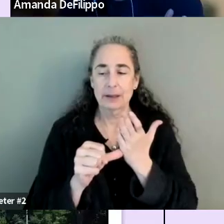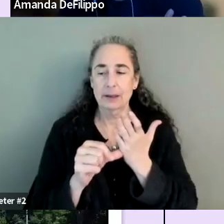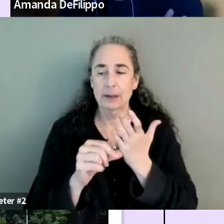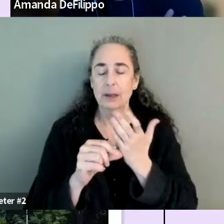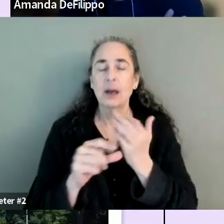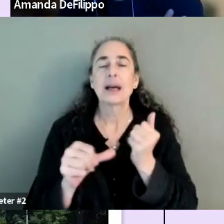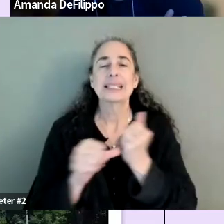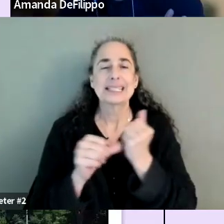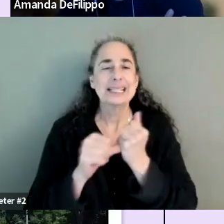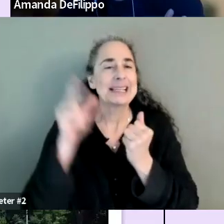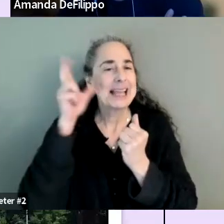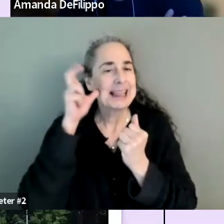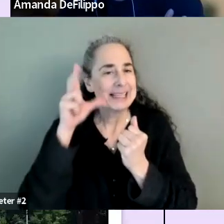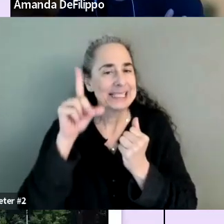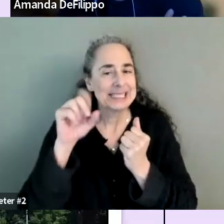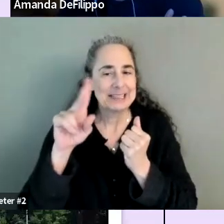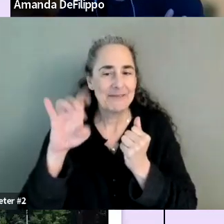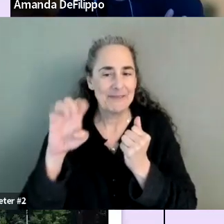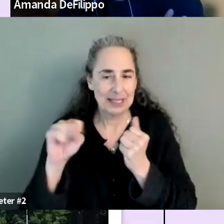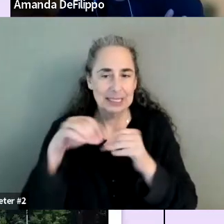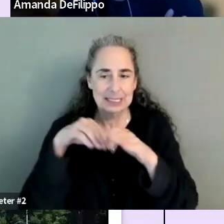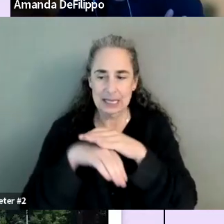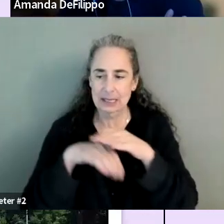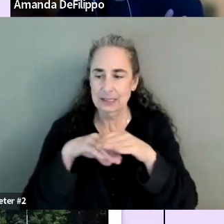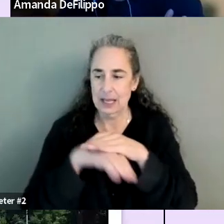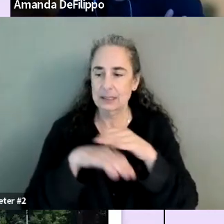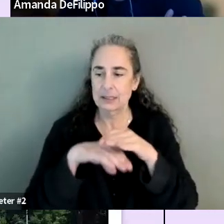listening devices in accessible spaces.